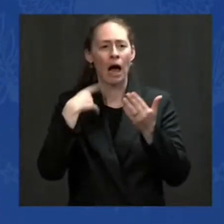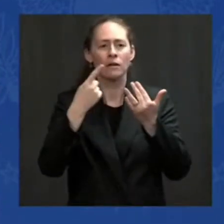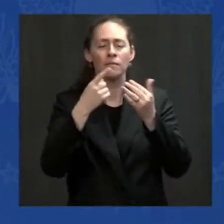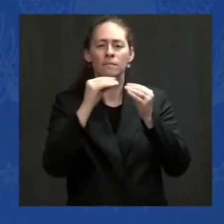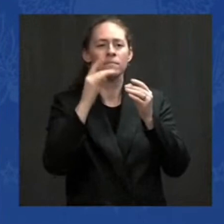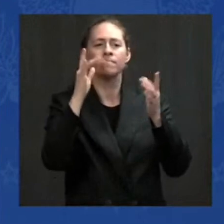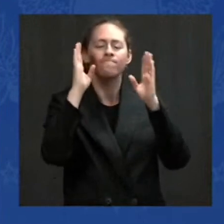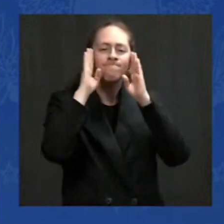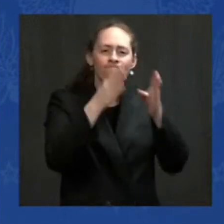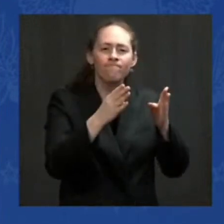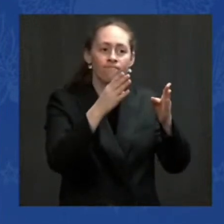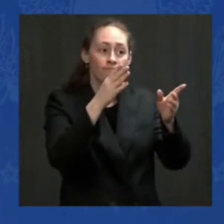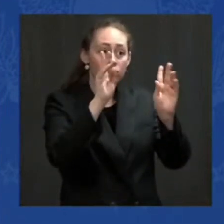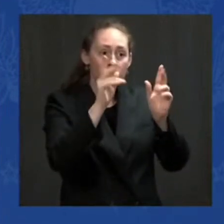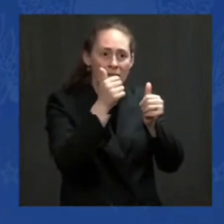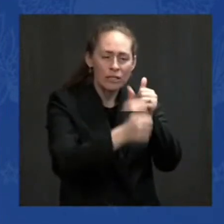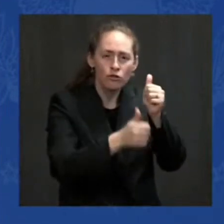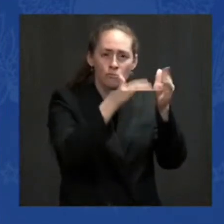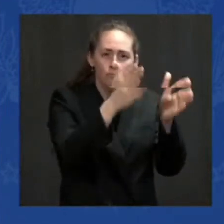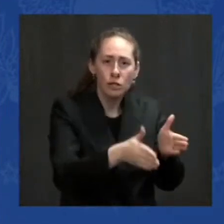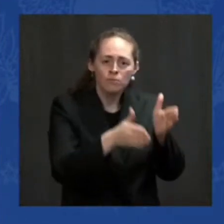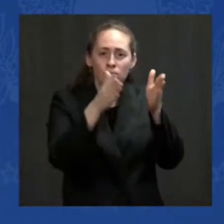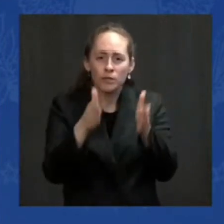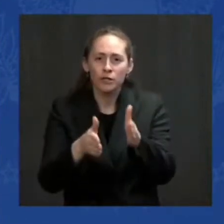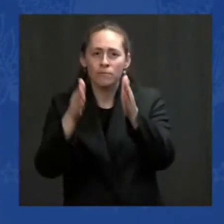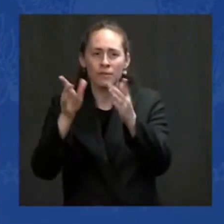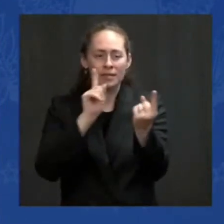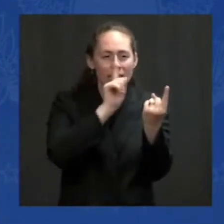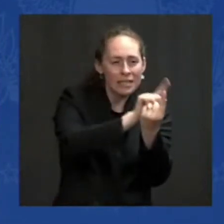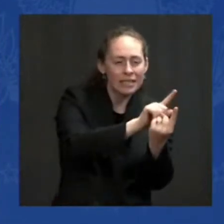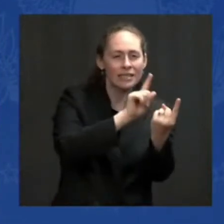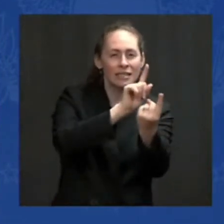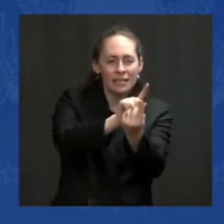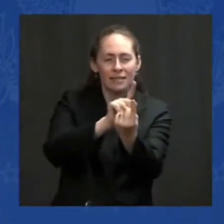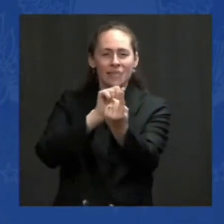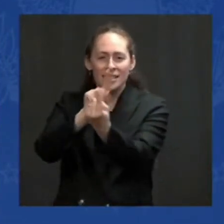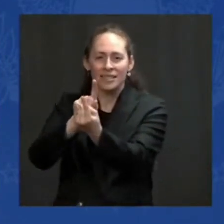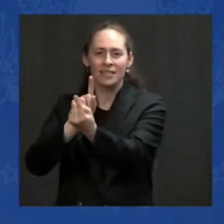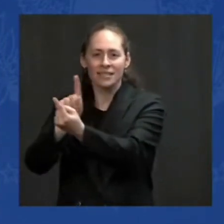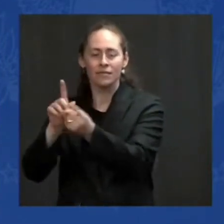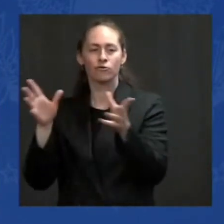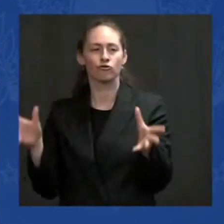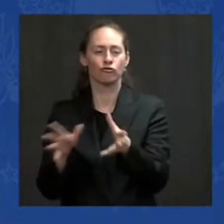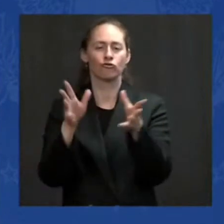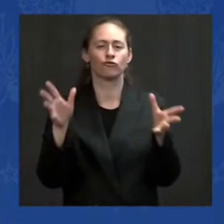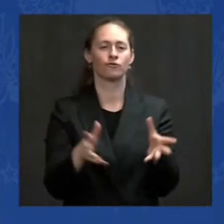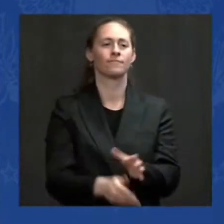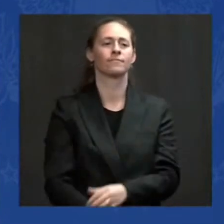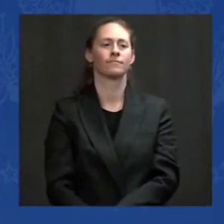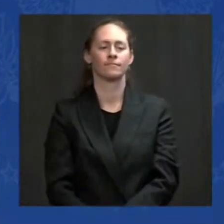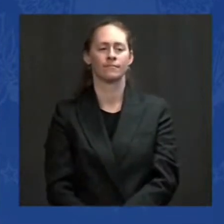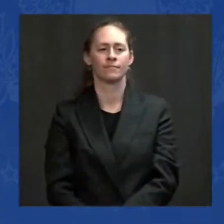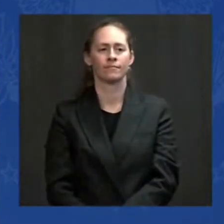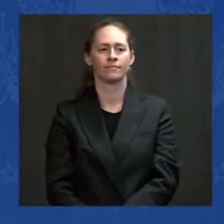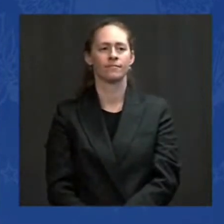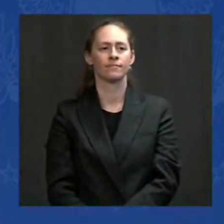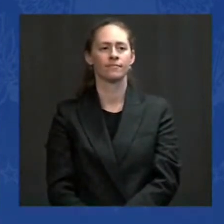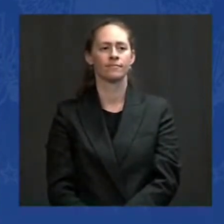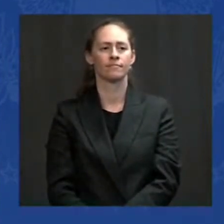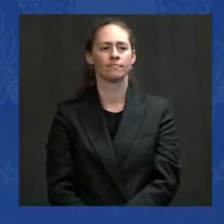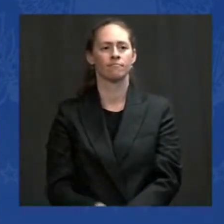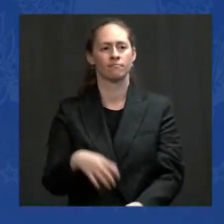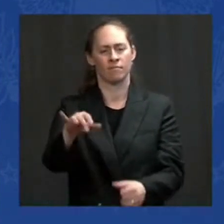remains unvaccinated to ensure they are protected as well. We push forward with a singular